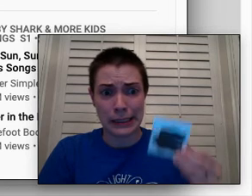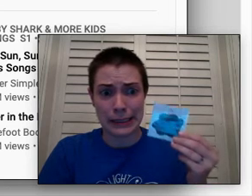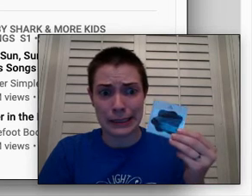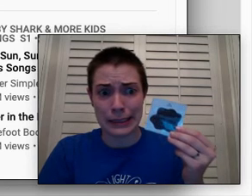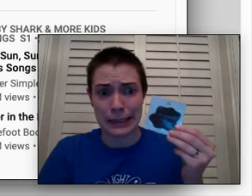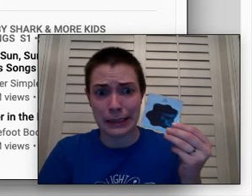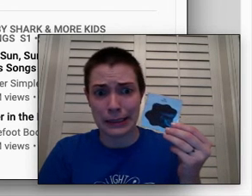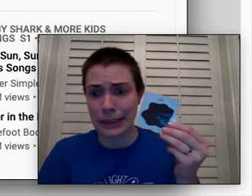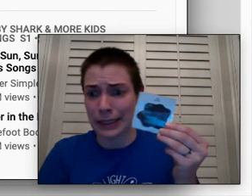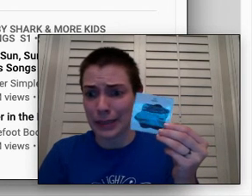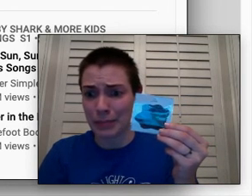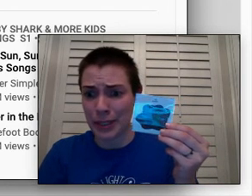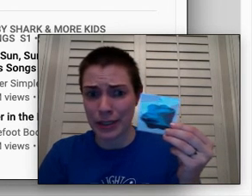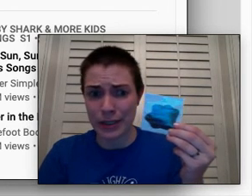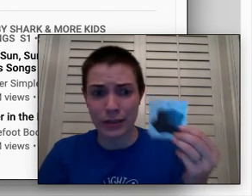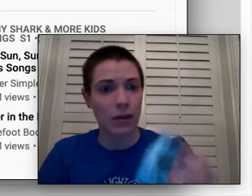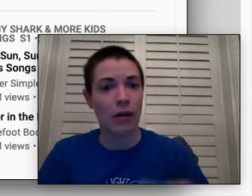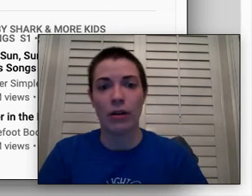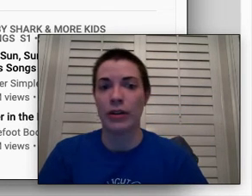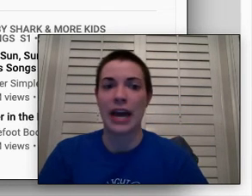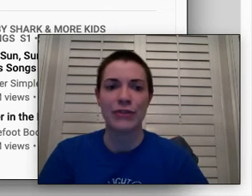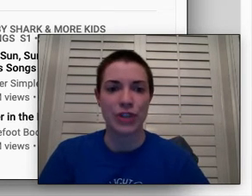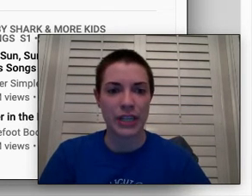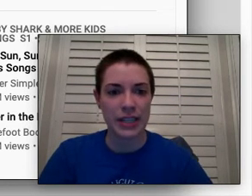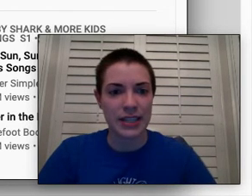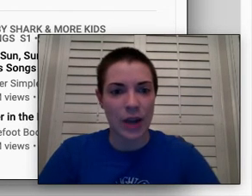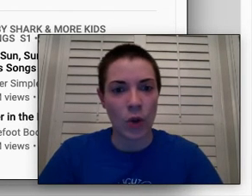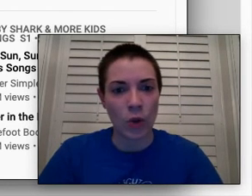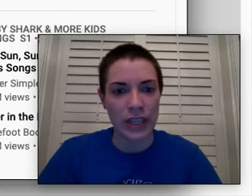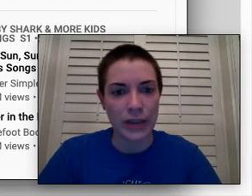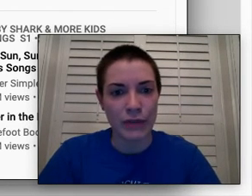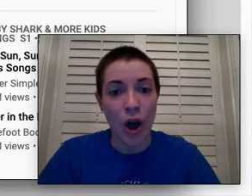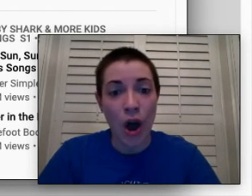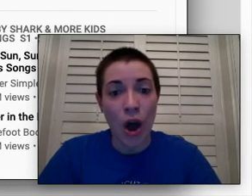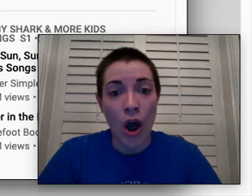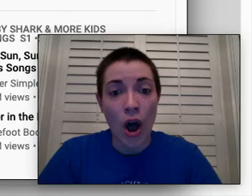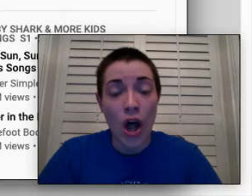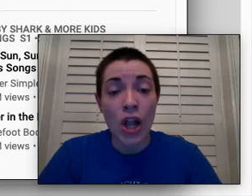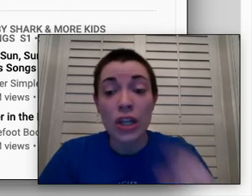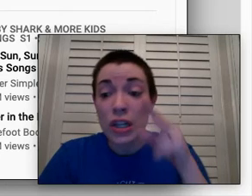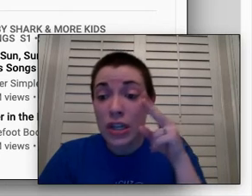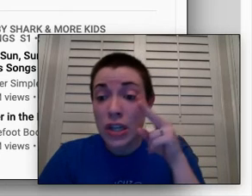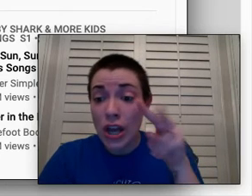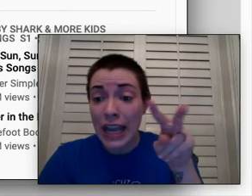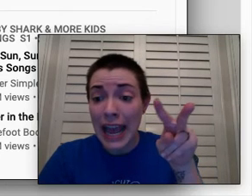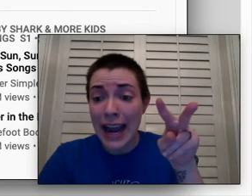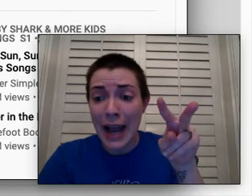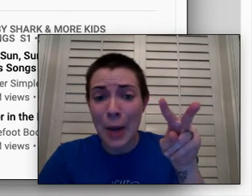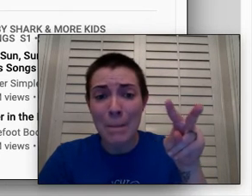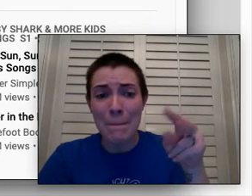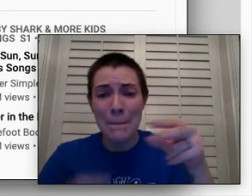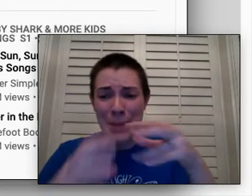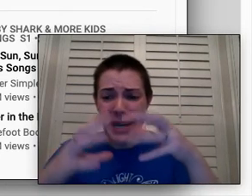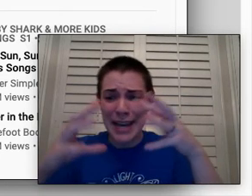he still getting bigger? Oh, after he eats that whole leaf, look at